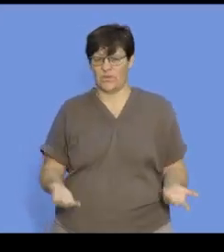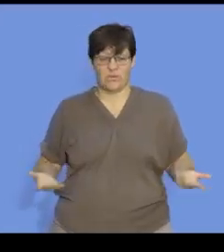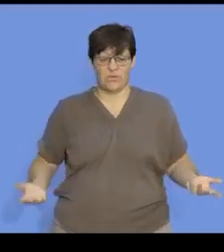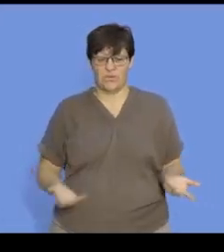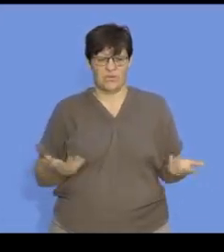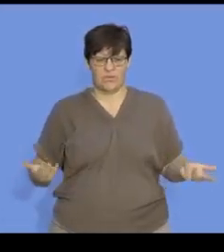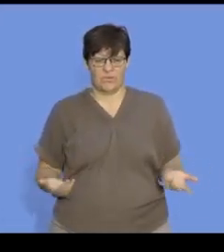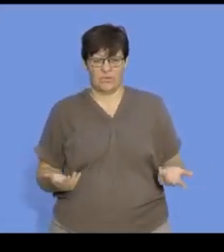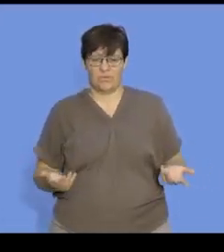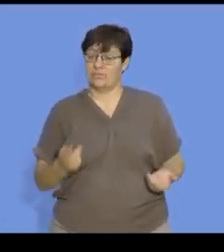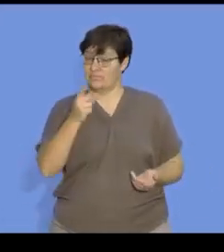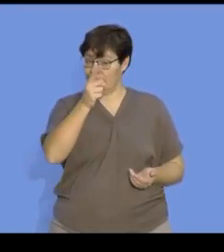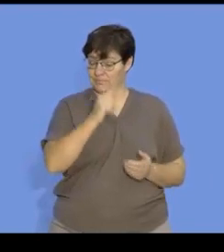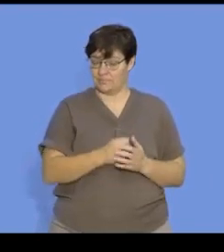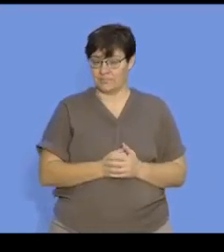Because